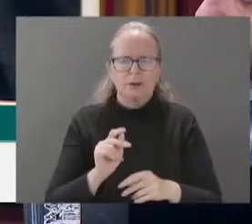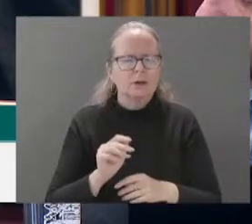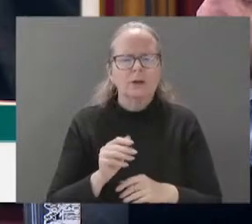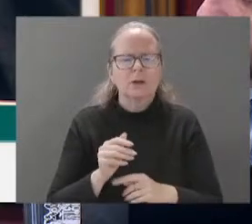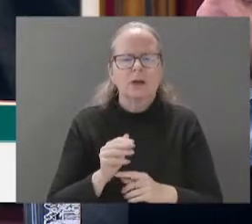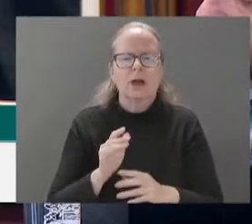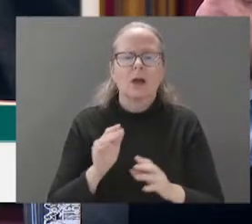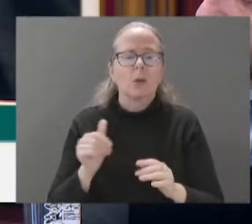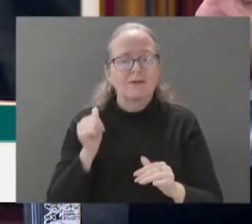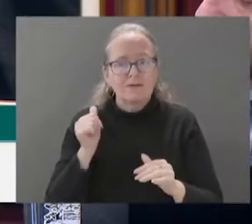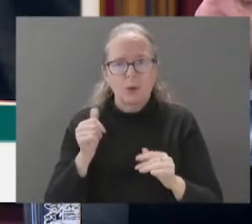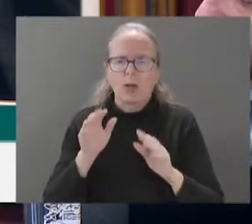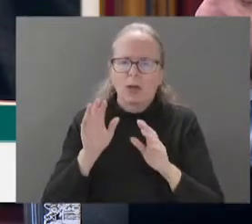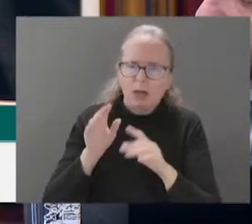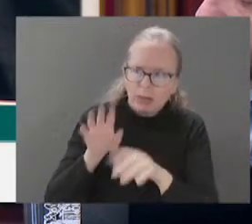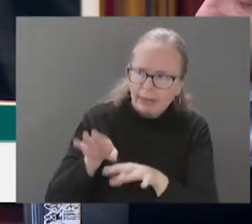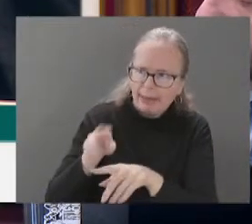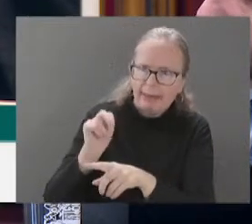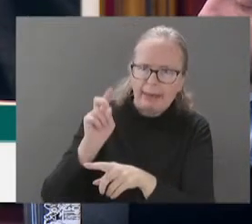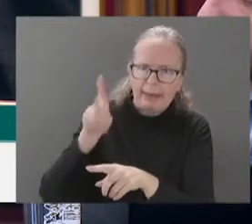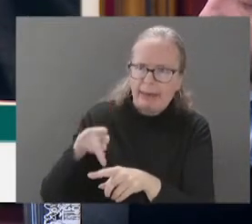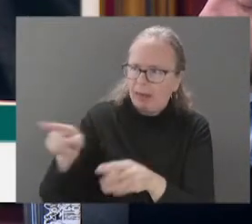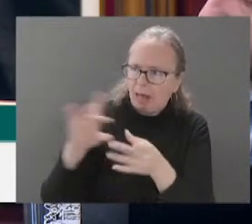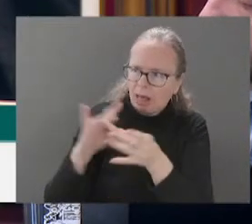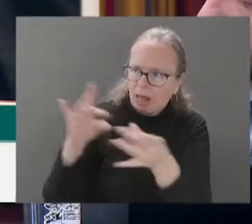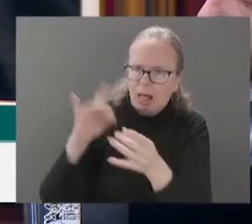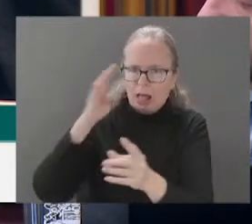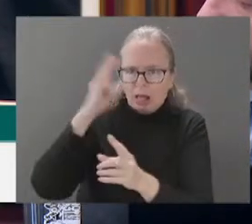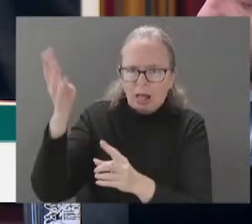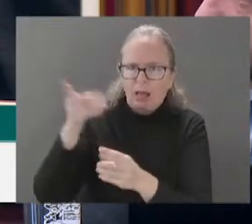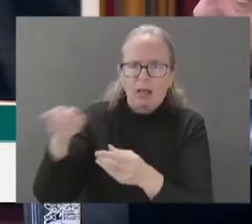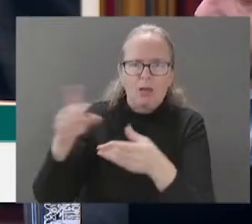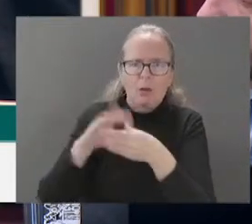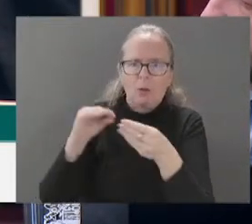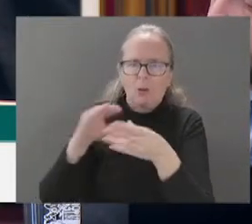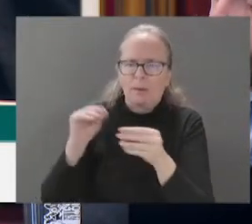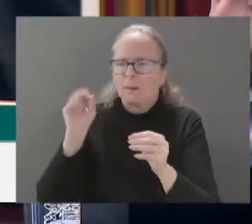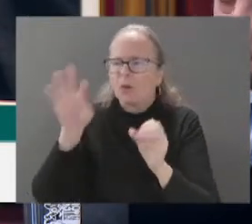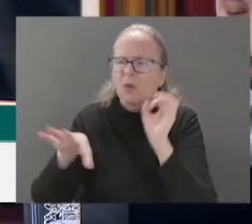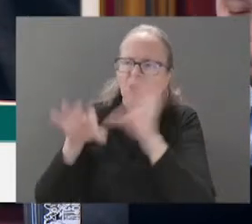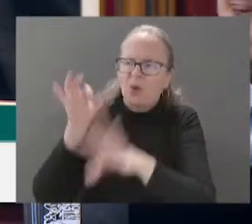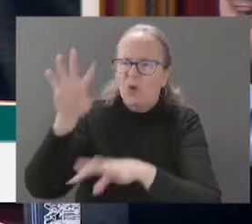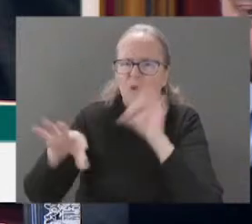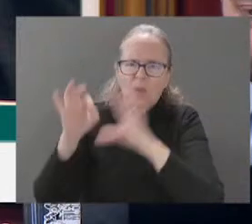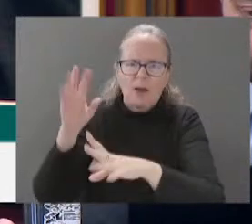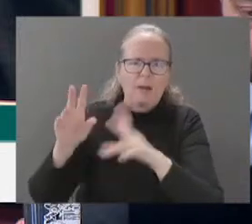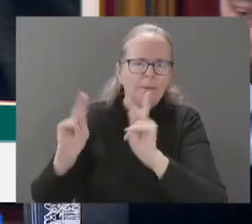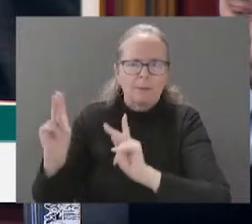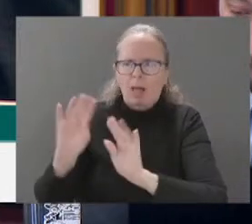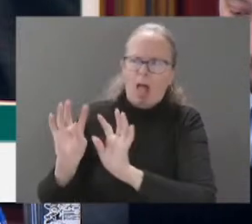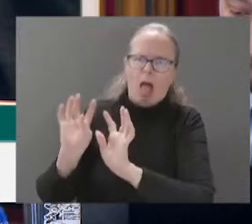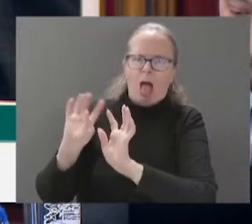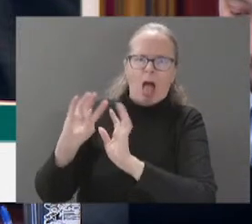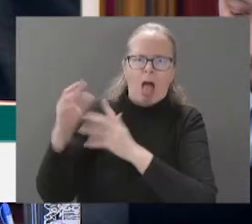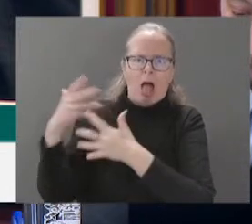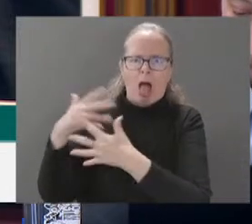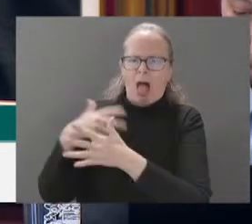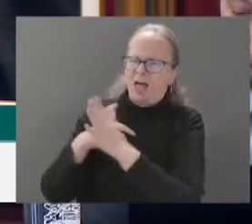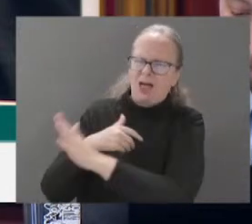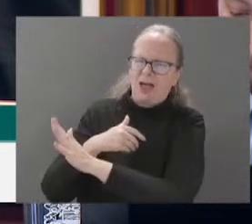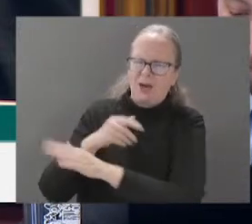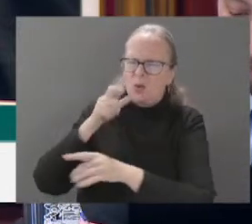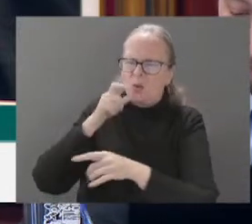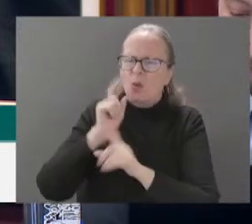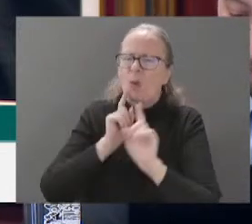deliberately diversive rhetoric they continue to push is ordered by their party bosses in Ottawa that's right and instead we are laser focused on champing